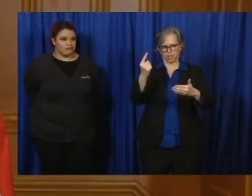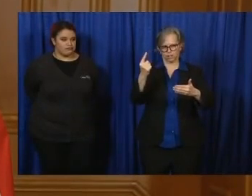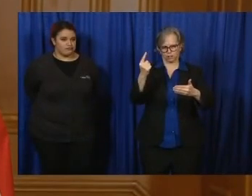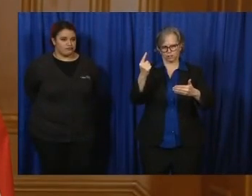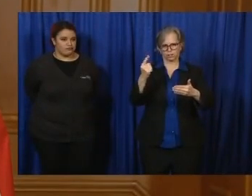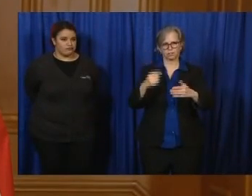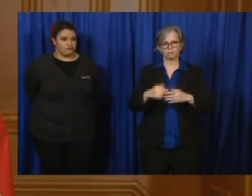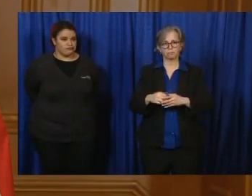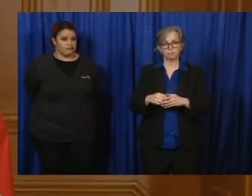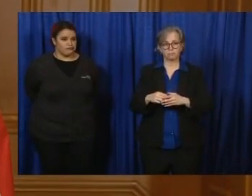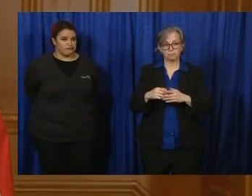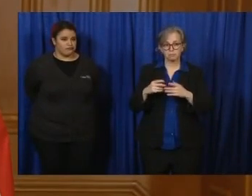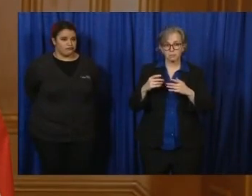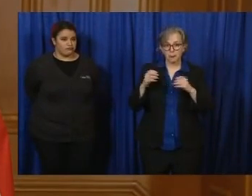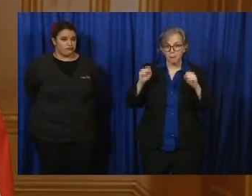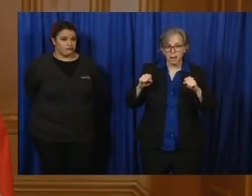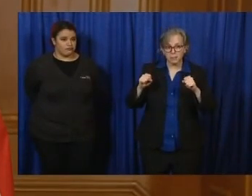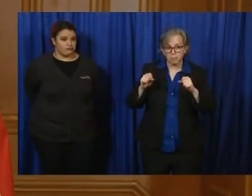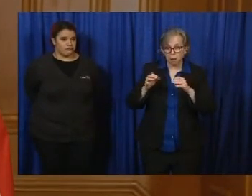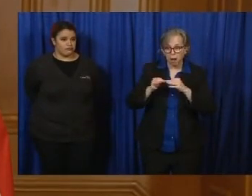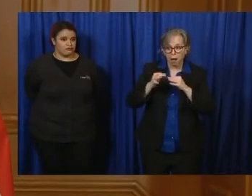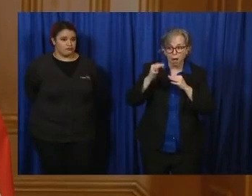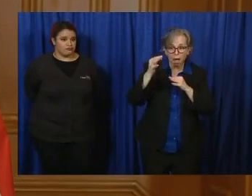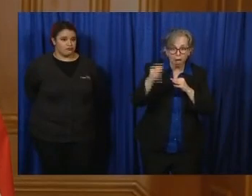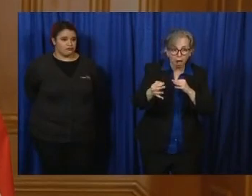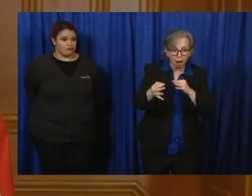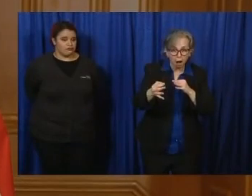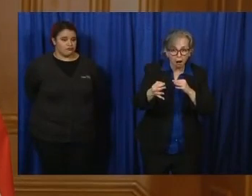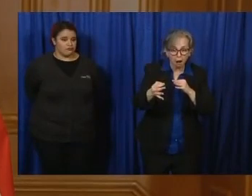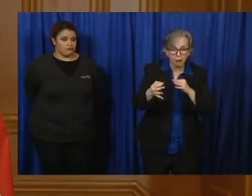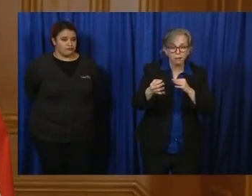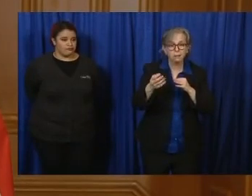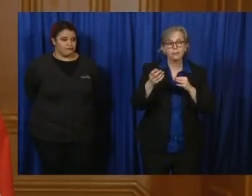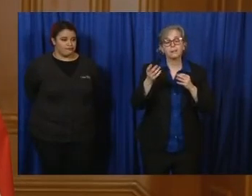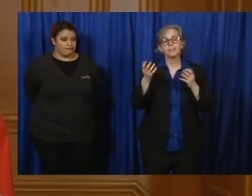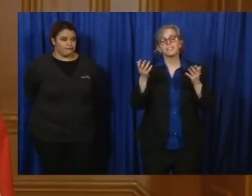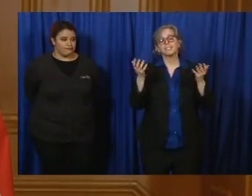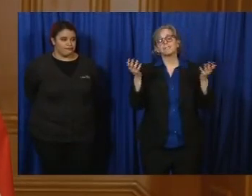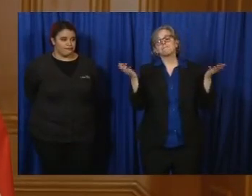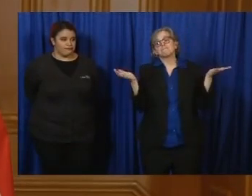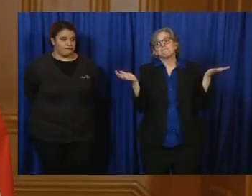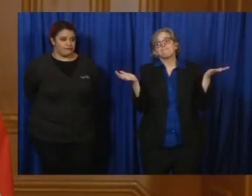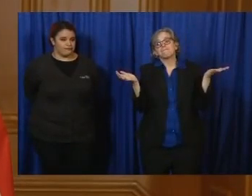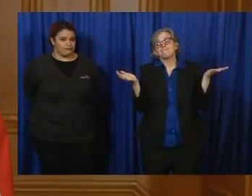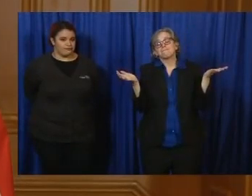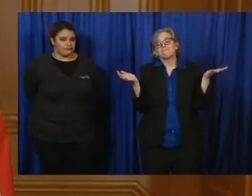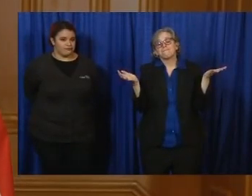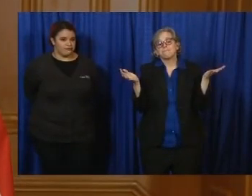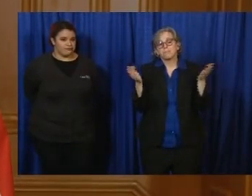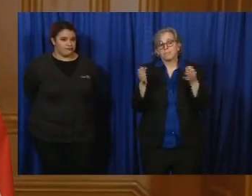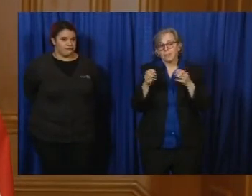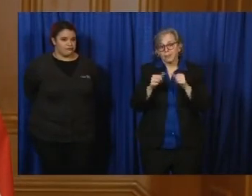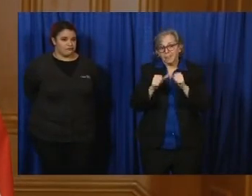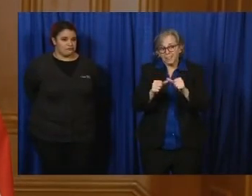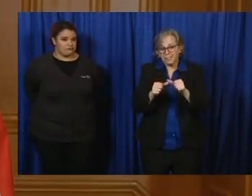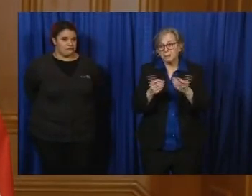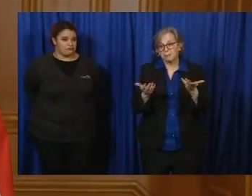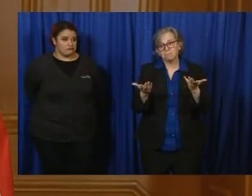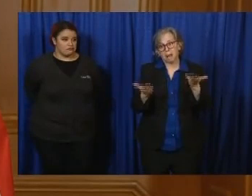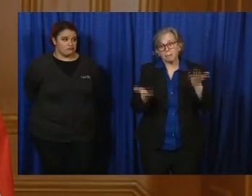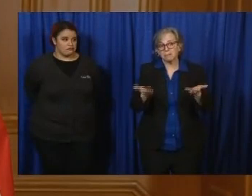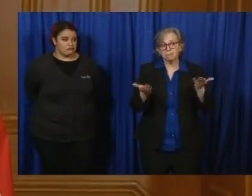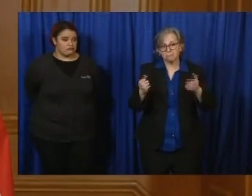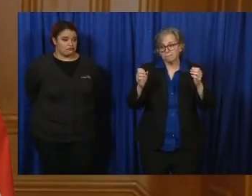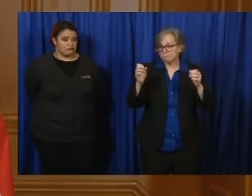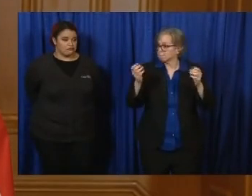it possible that that will have to continue the way it is now remotely until the end of the school year? Yes, it is. That's